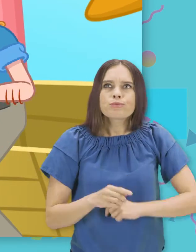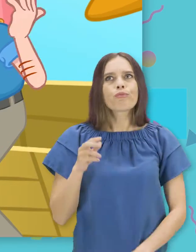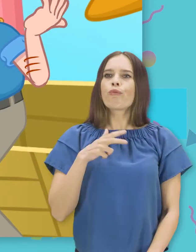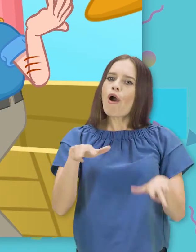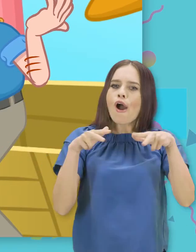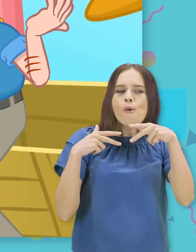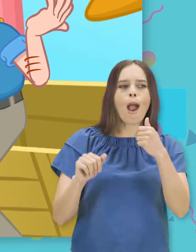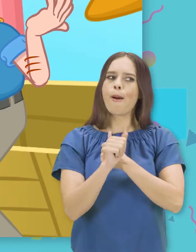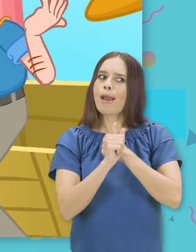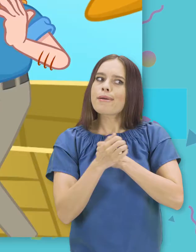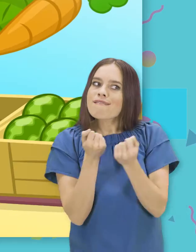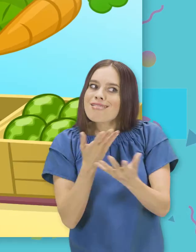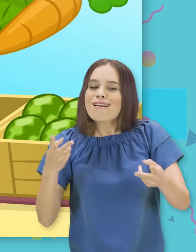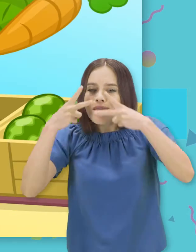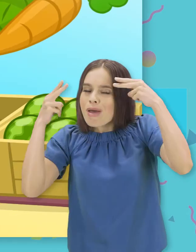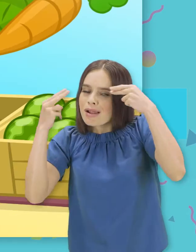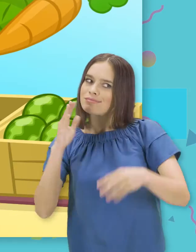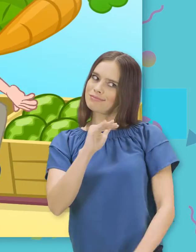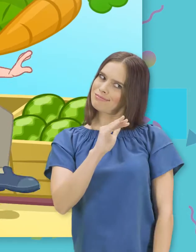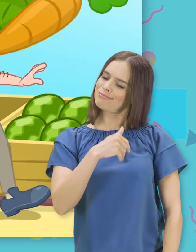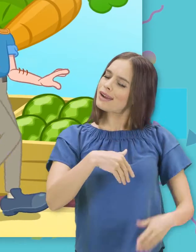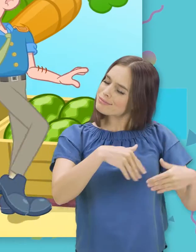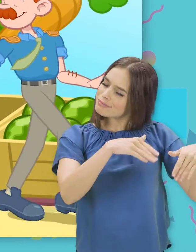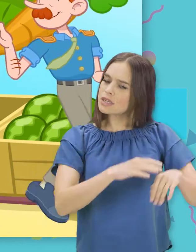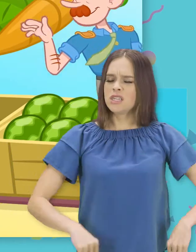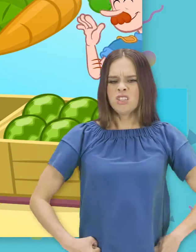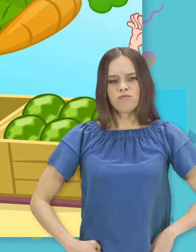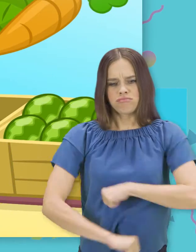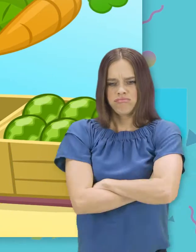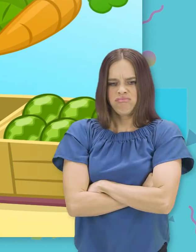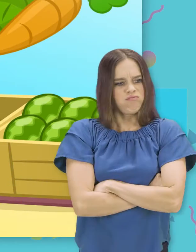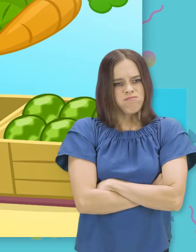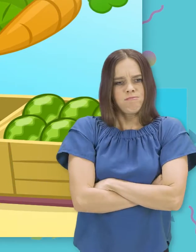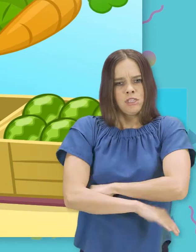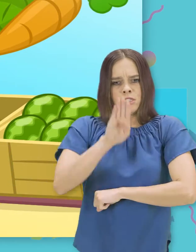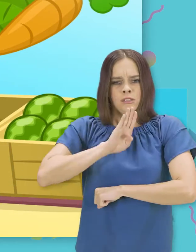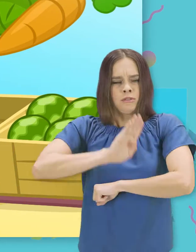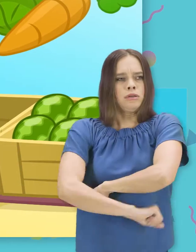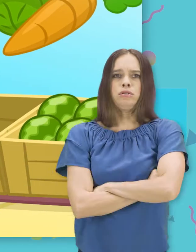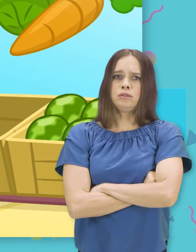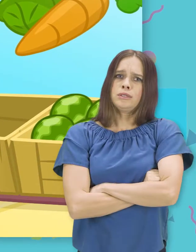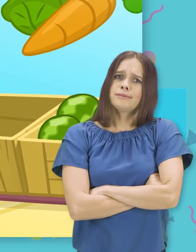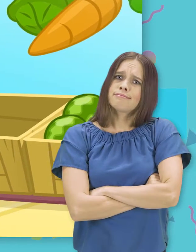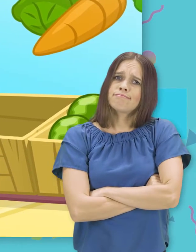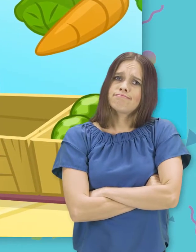blaming everything on the bandits. Bye-bye now. Ooh!